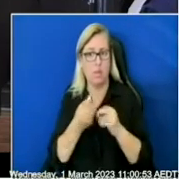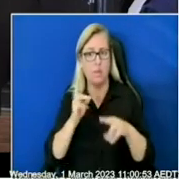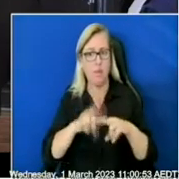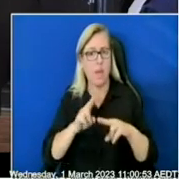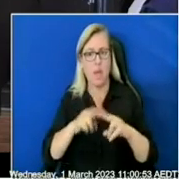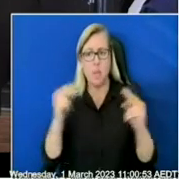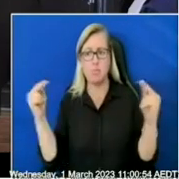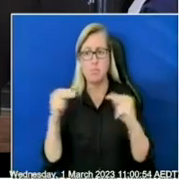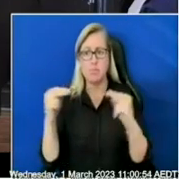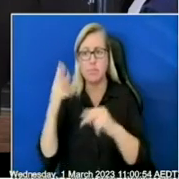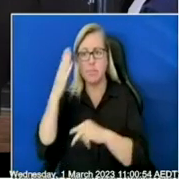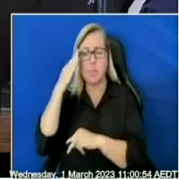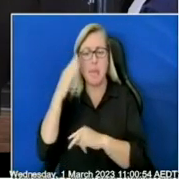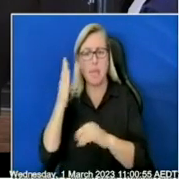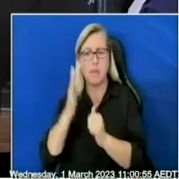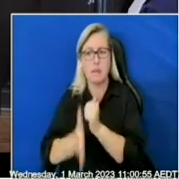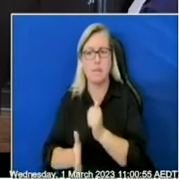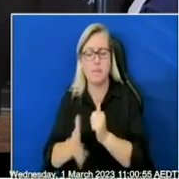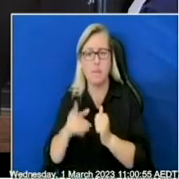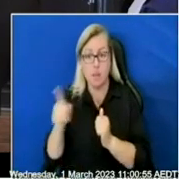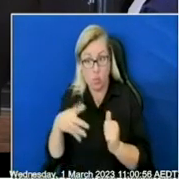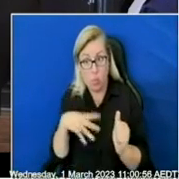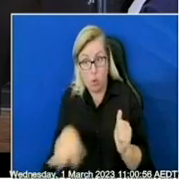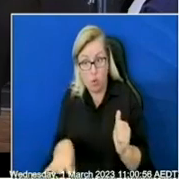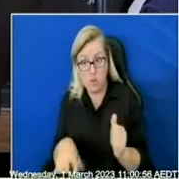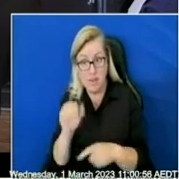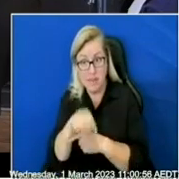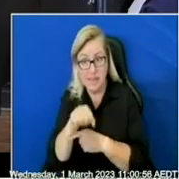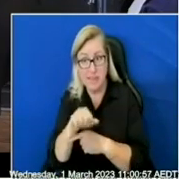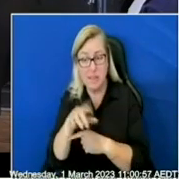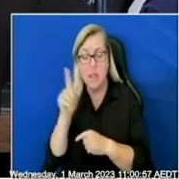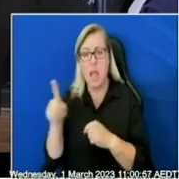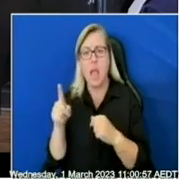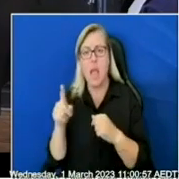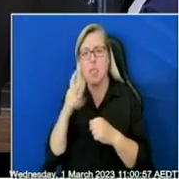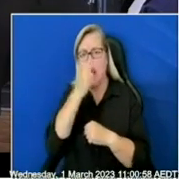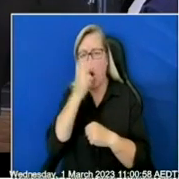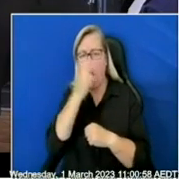And her eldest son, Wayne, he was 17,